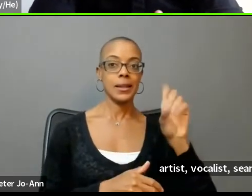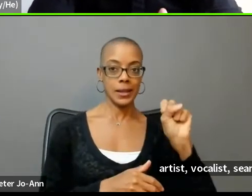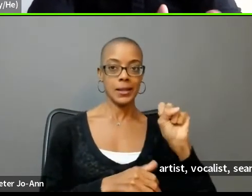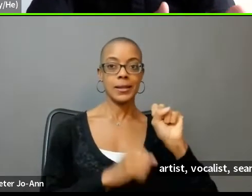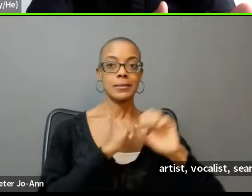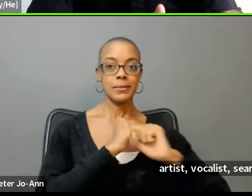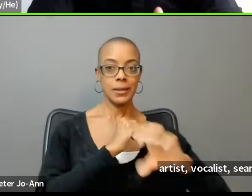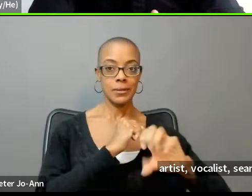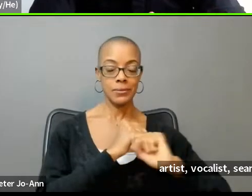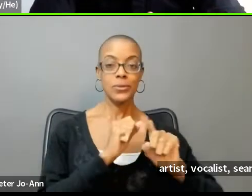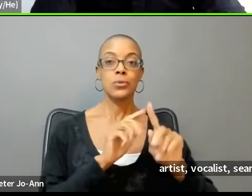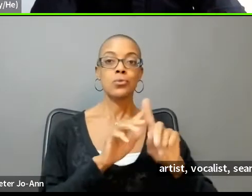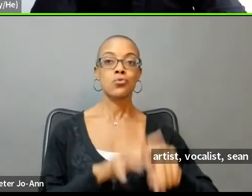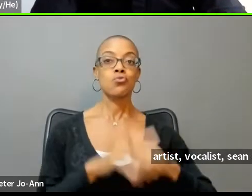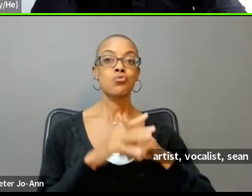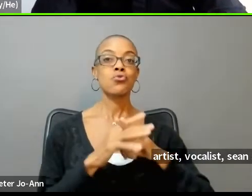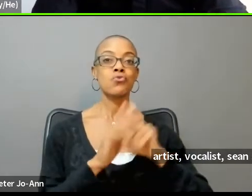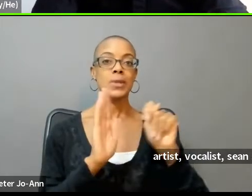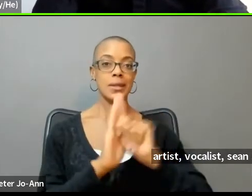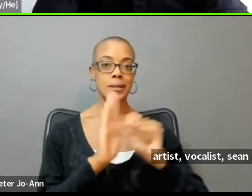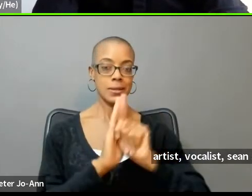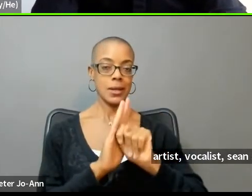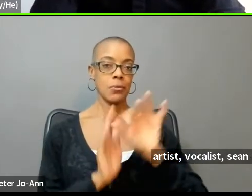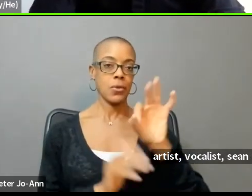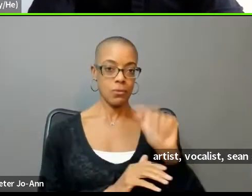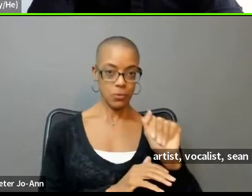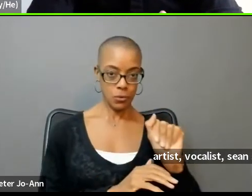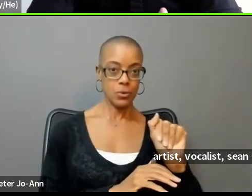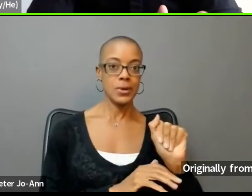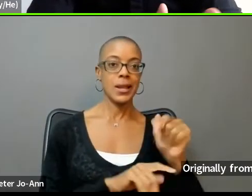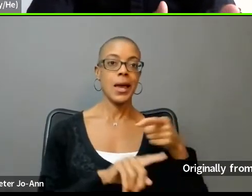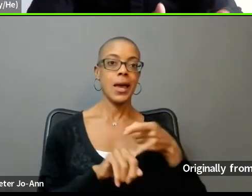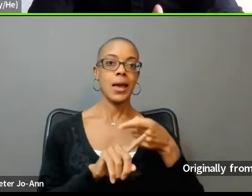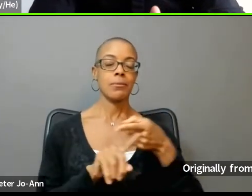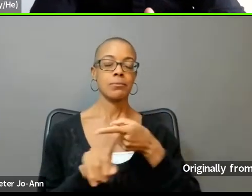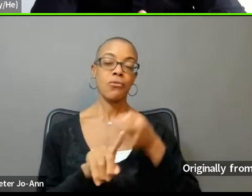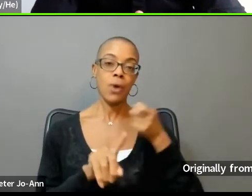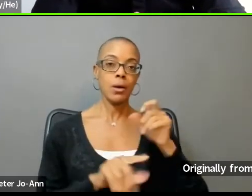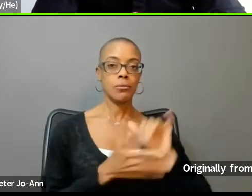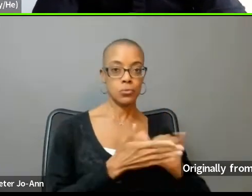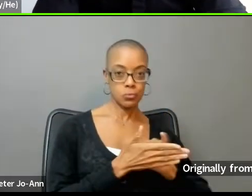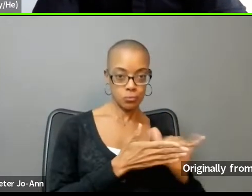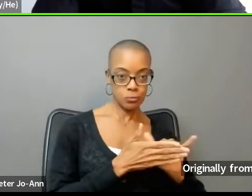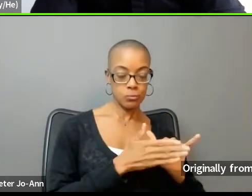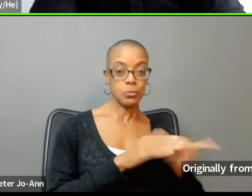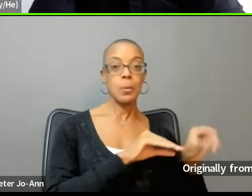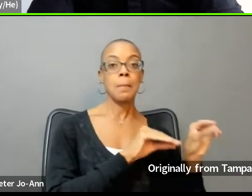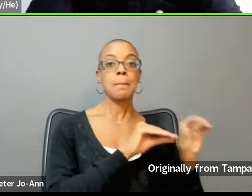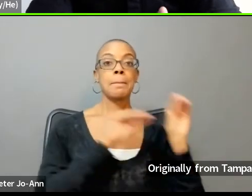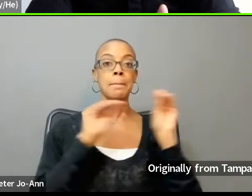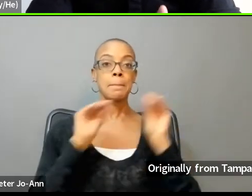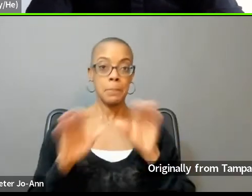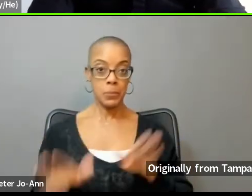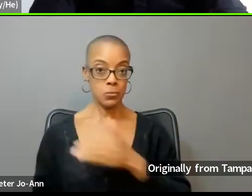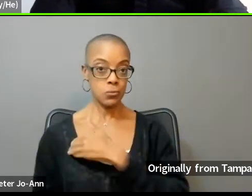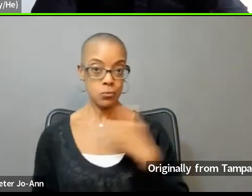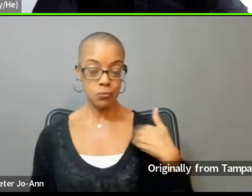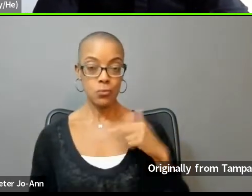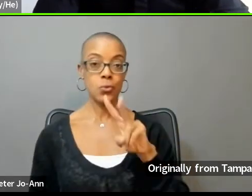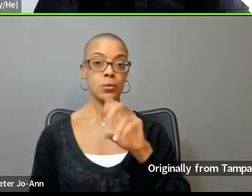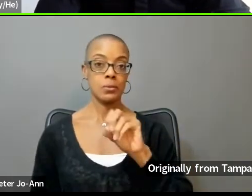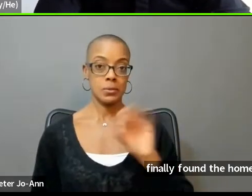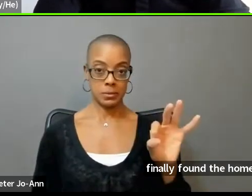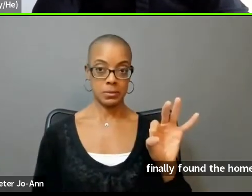Tampa, Florida, via New York City, and finally found a home in Toronto at the end of 2009.